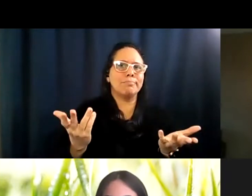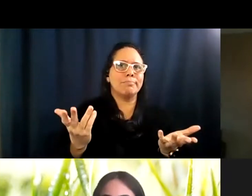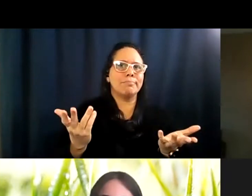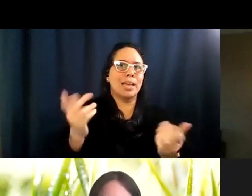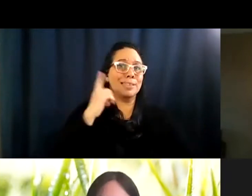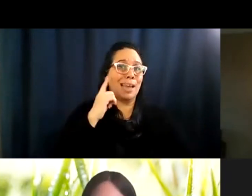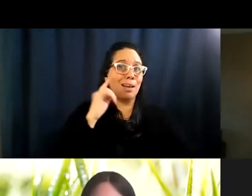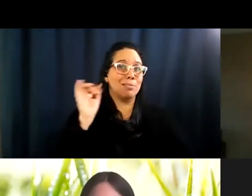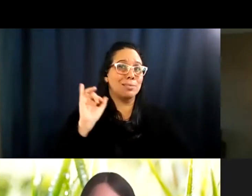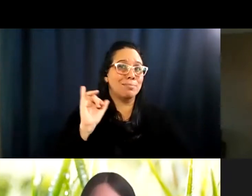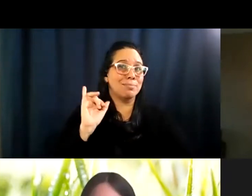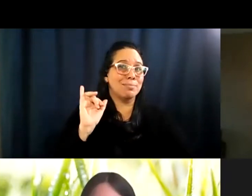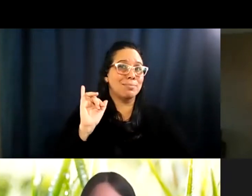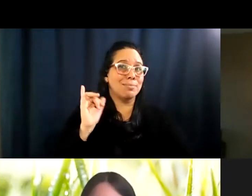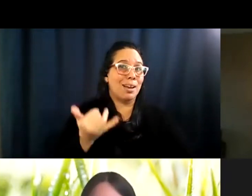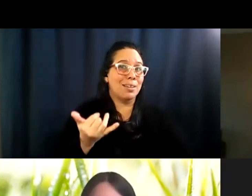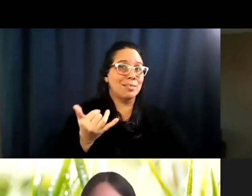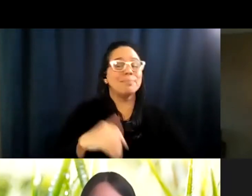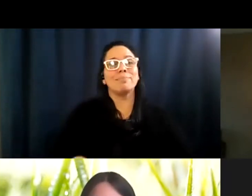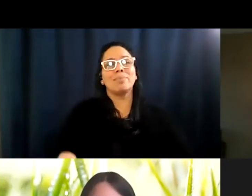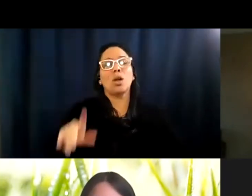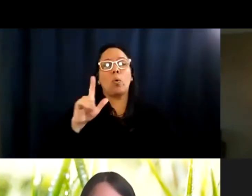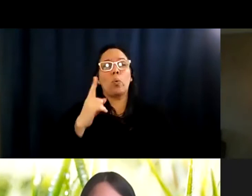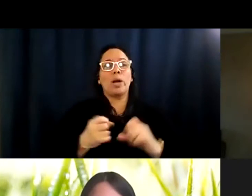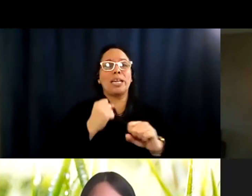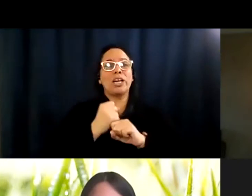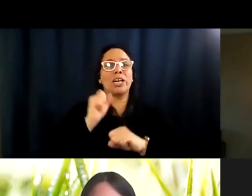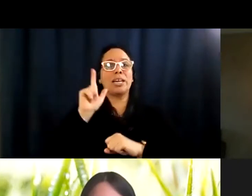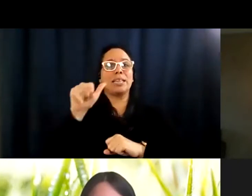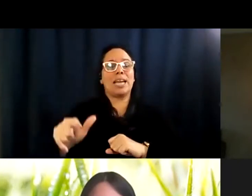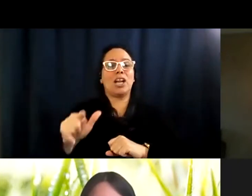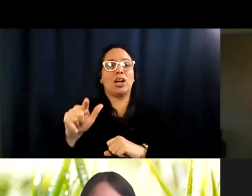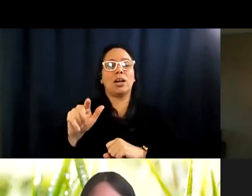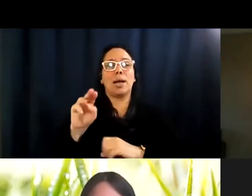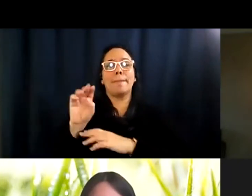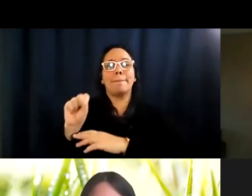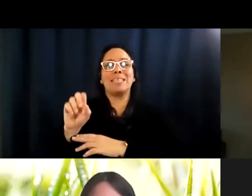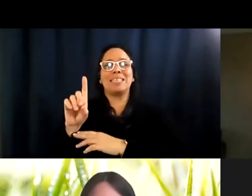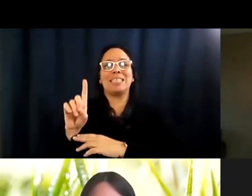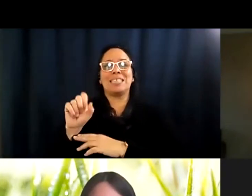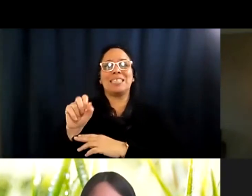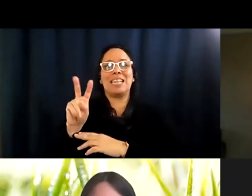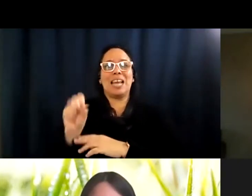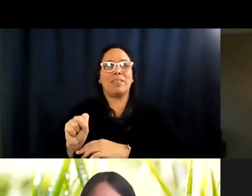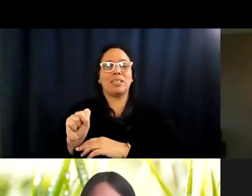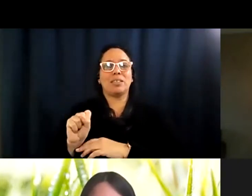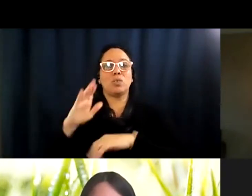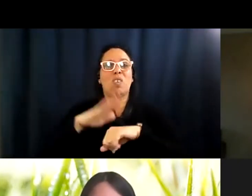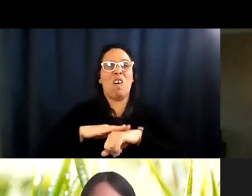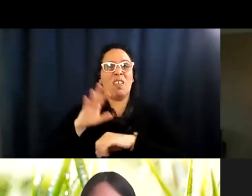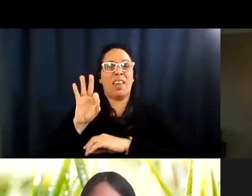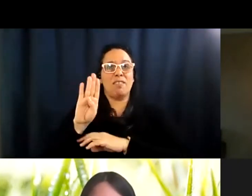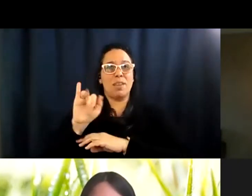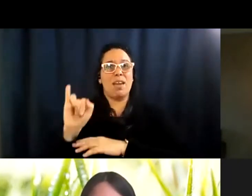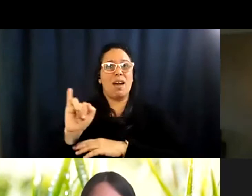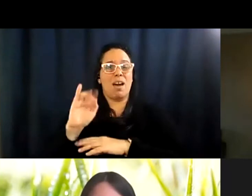Less than a year later, Ms. Davis would find herself on the FBI's top 10 most wanted list and was charged